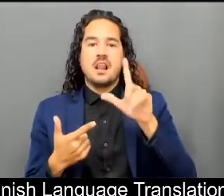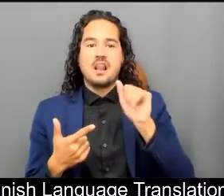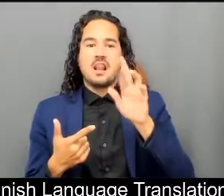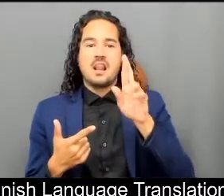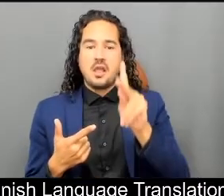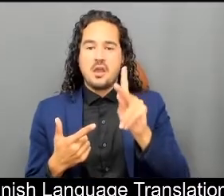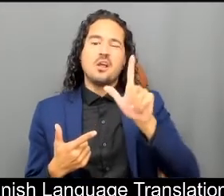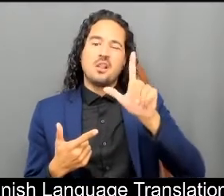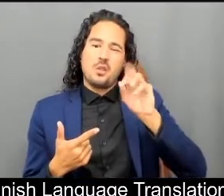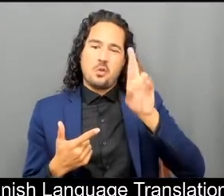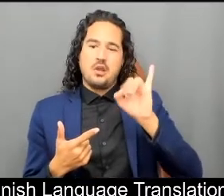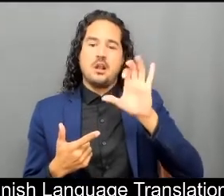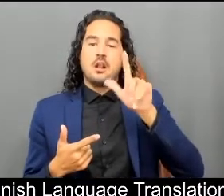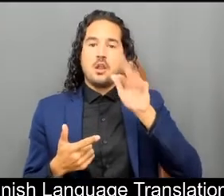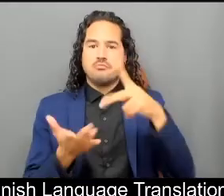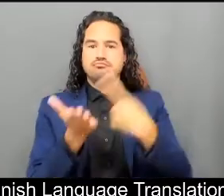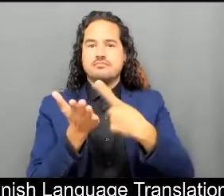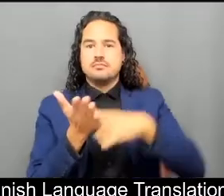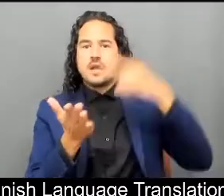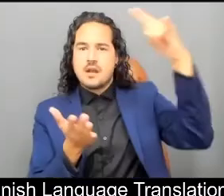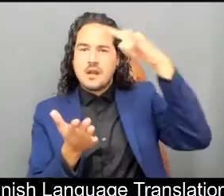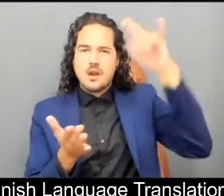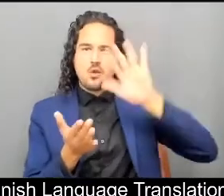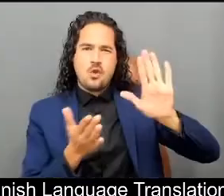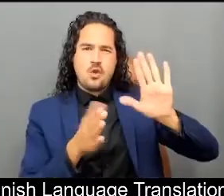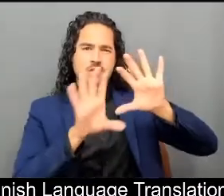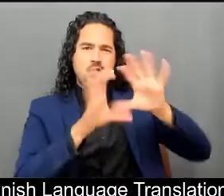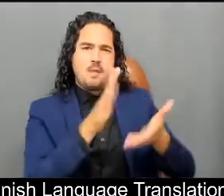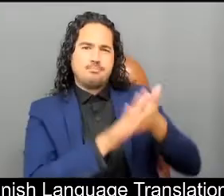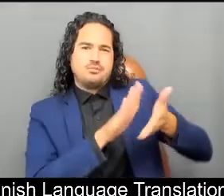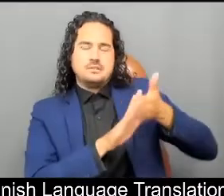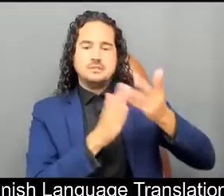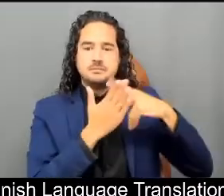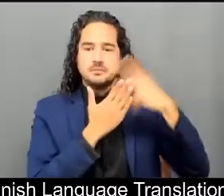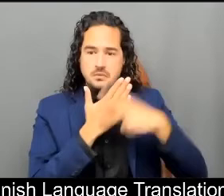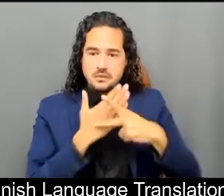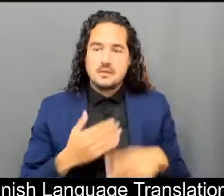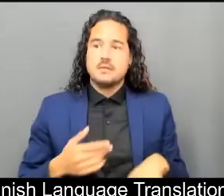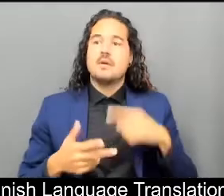aerial activity on the fire. From the county, we have Sergeant Brenton